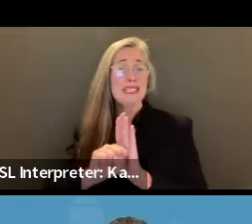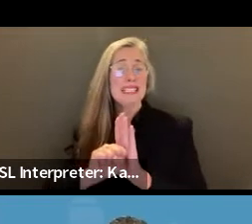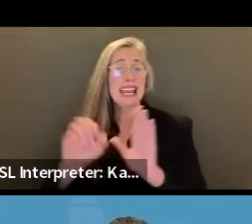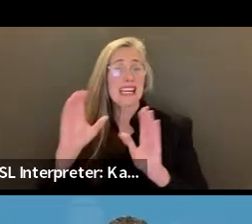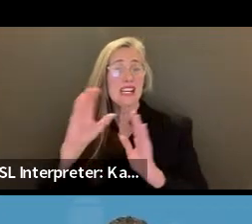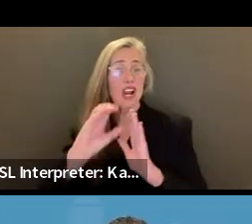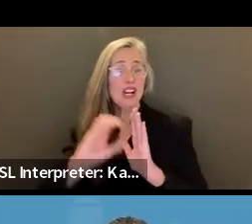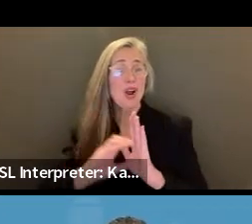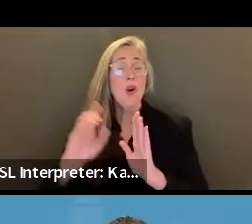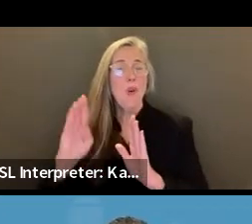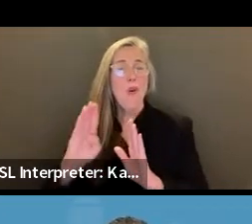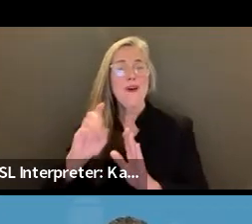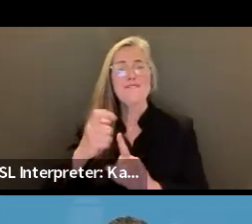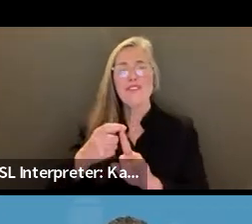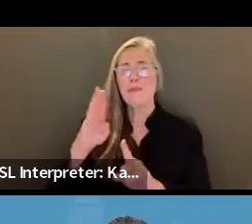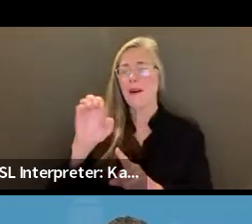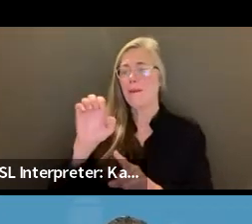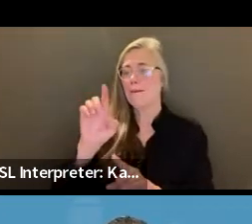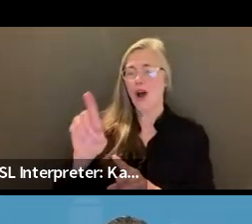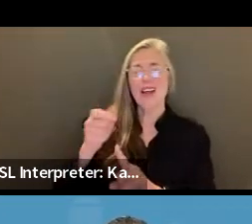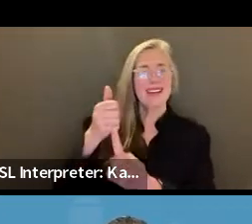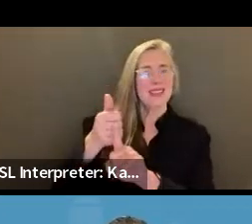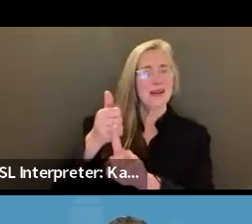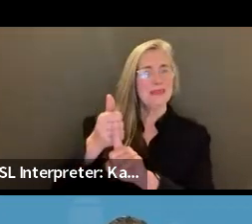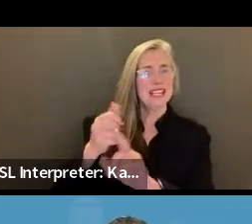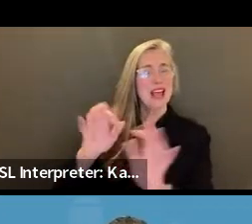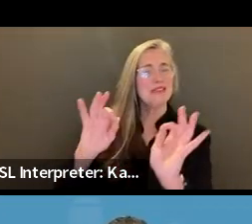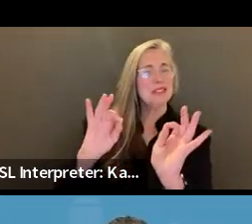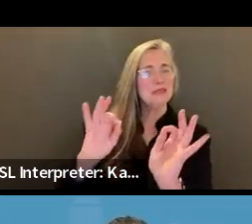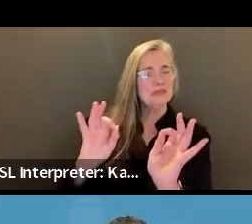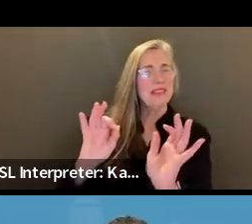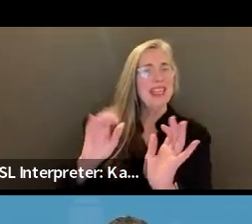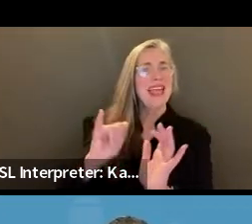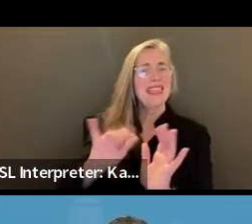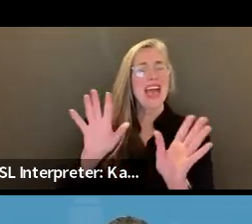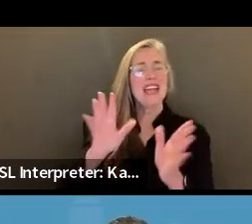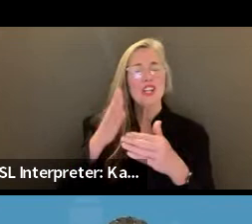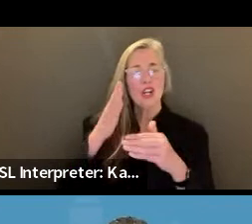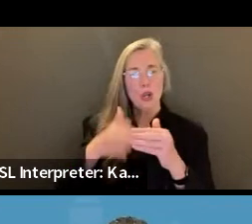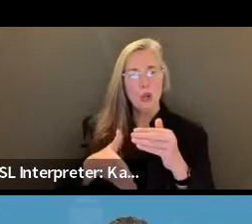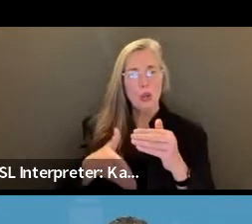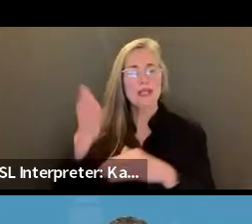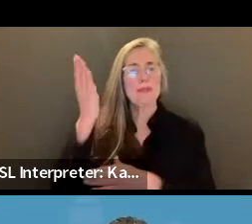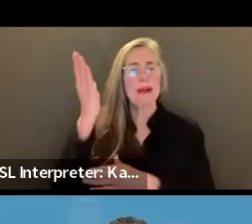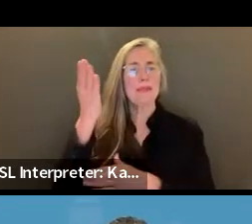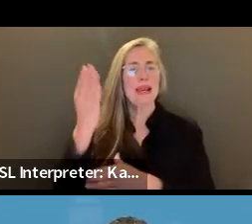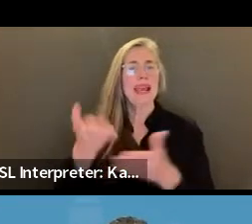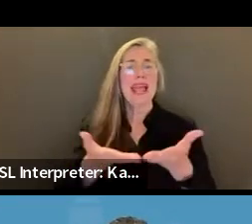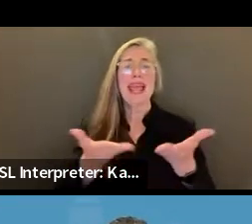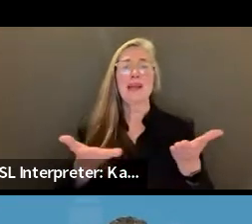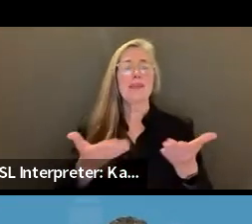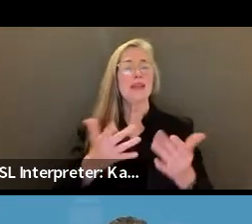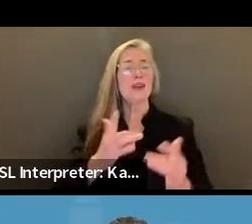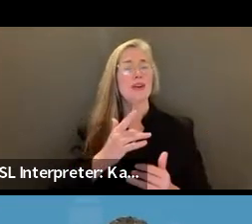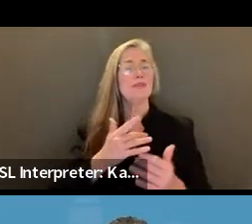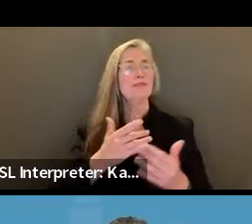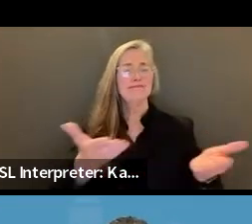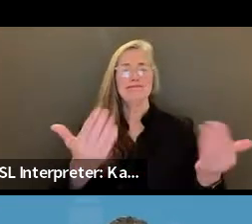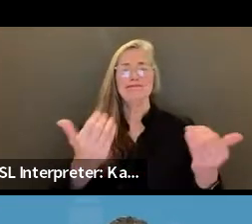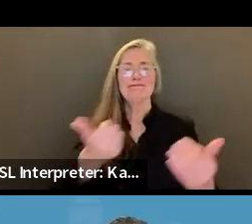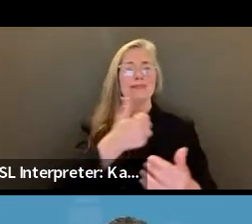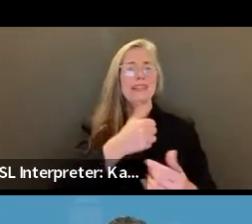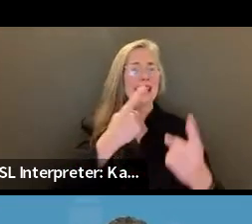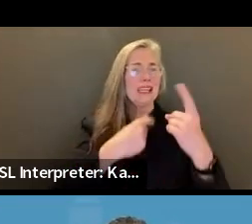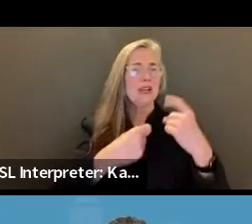requirements themselves. So with that said, that would conclude my presentation, and I'm here to answer any questions that you may